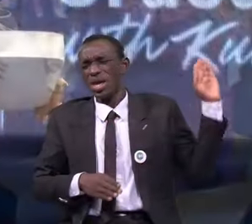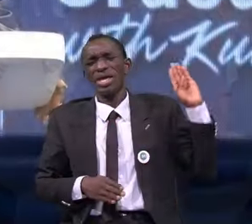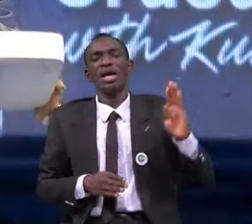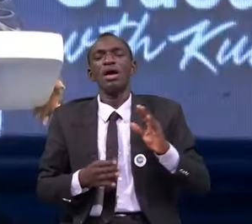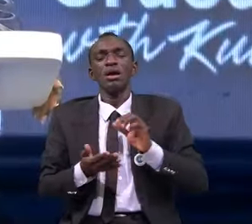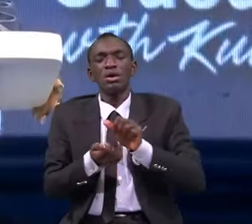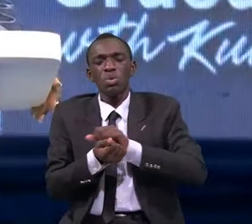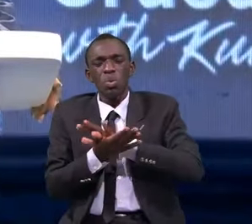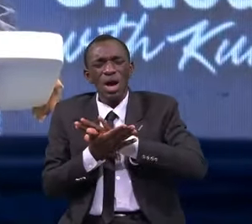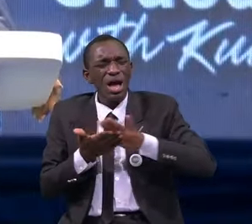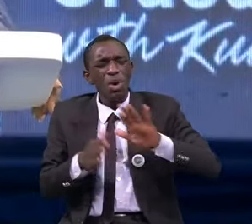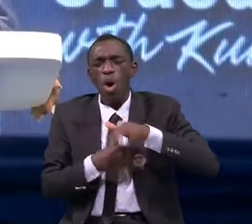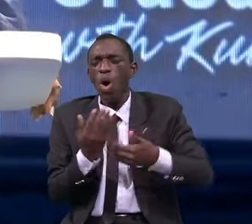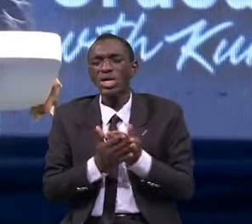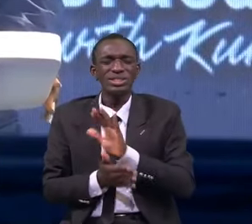tears away.